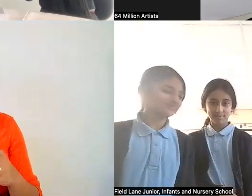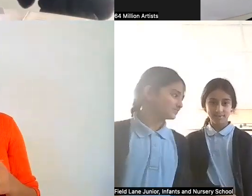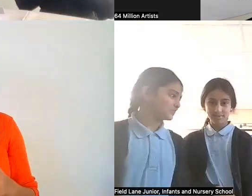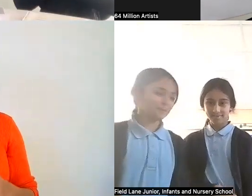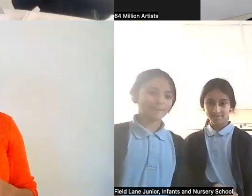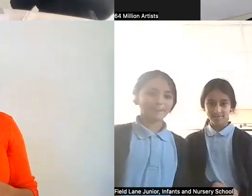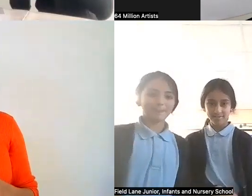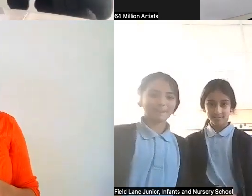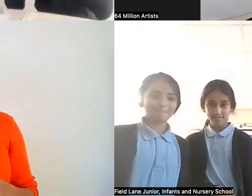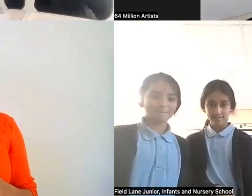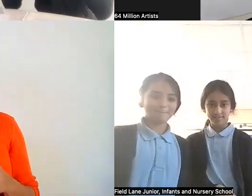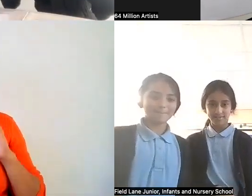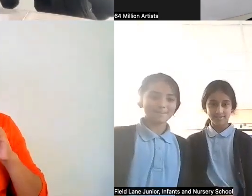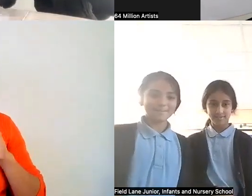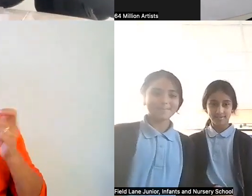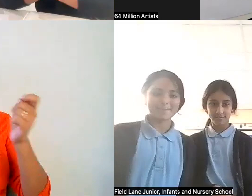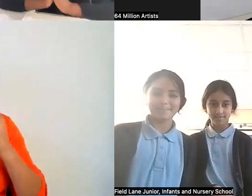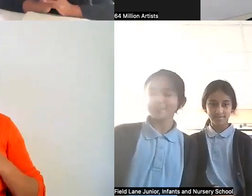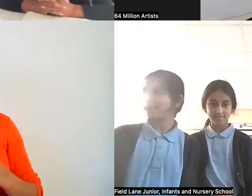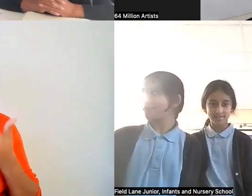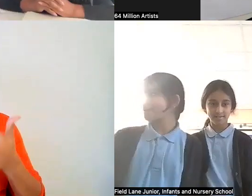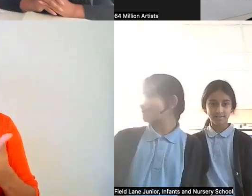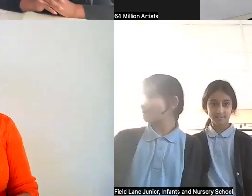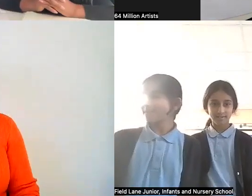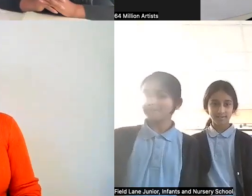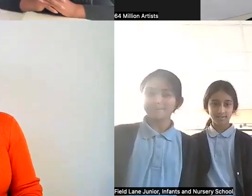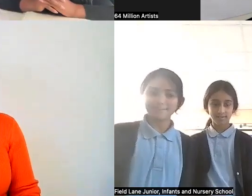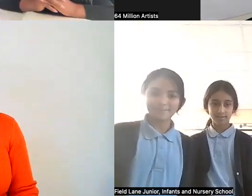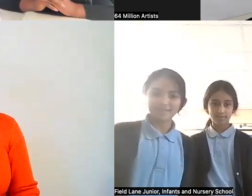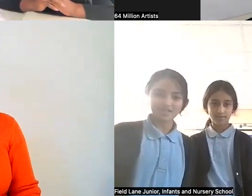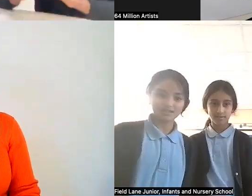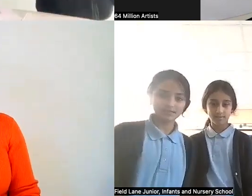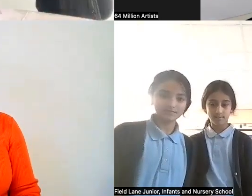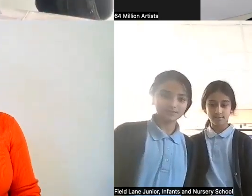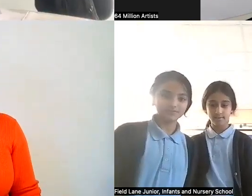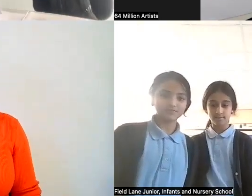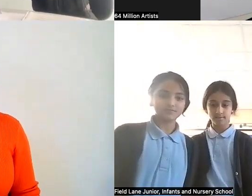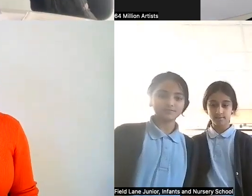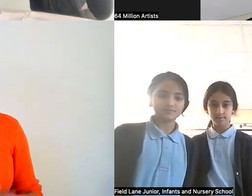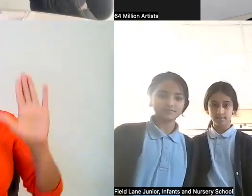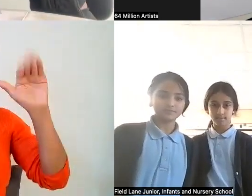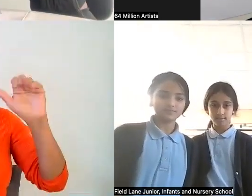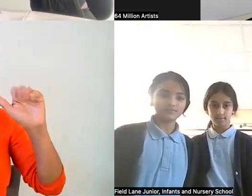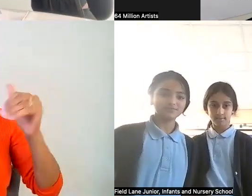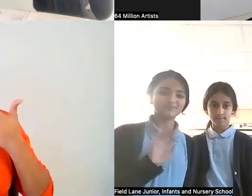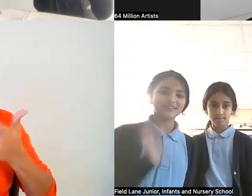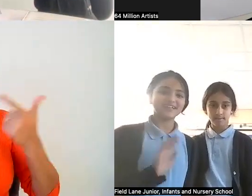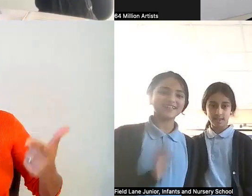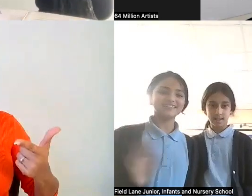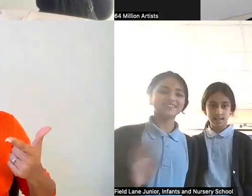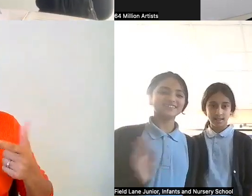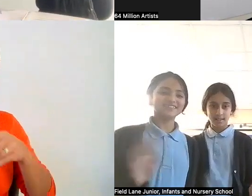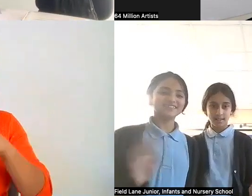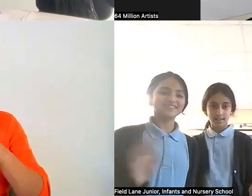Crazy teachers track changing. Yeah. We have another school joining us shortly, I believe. But bye. Thank you guys so much. Well